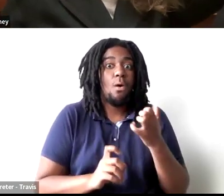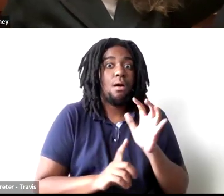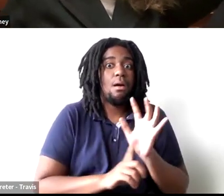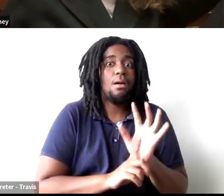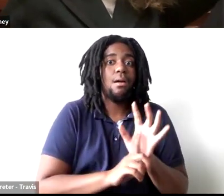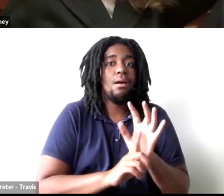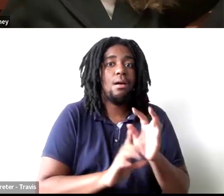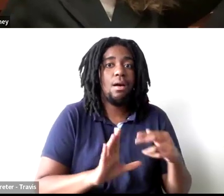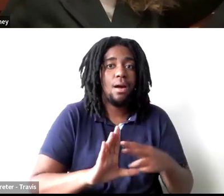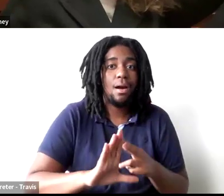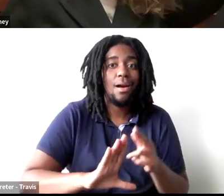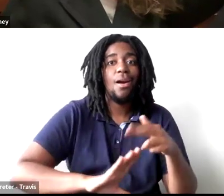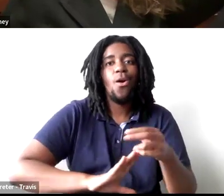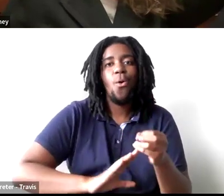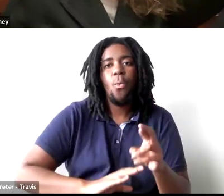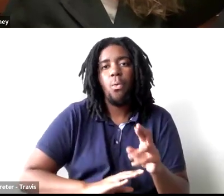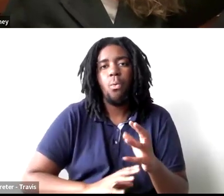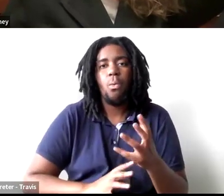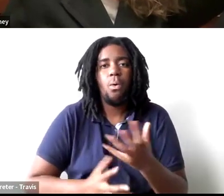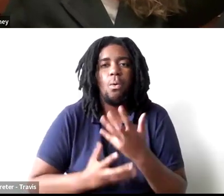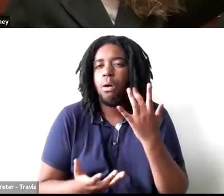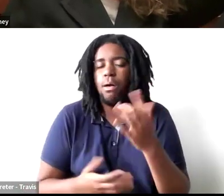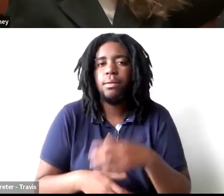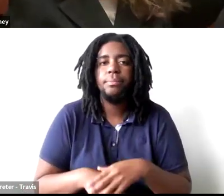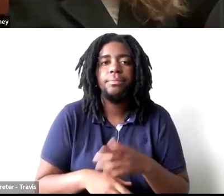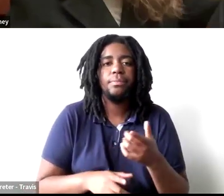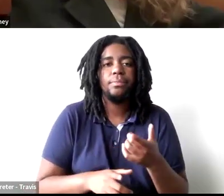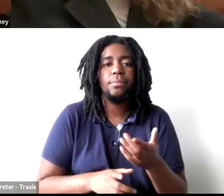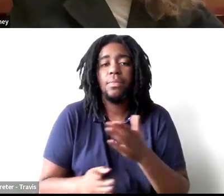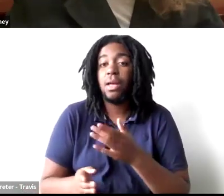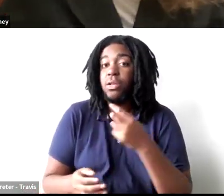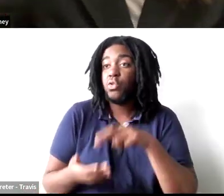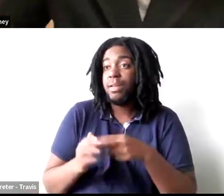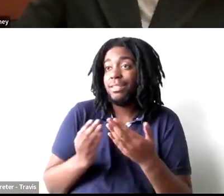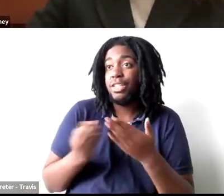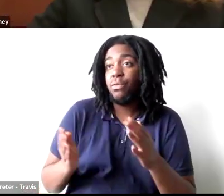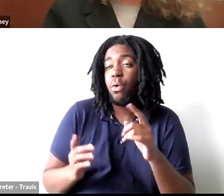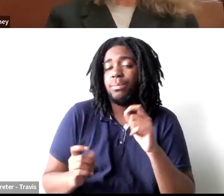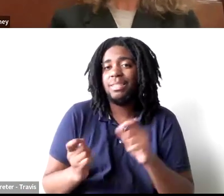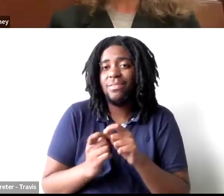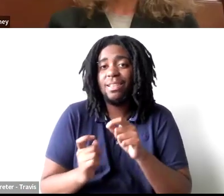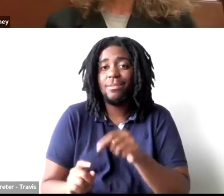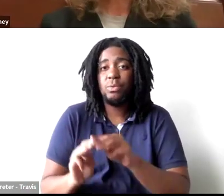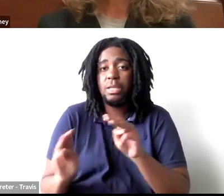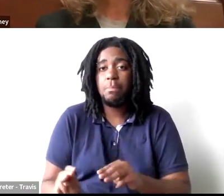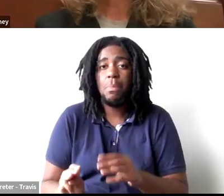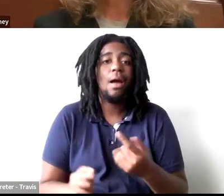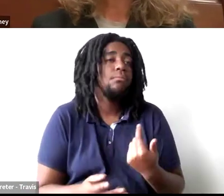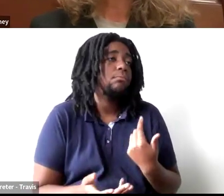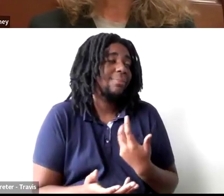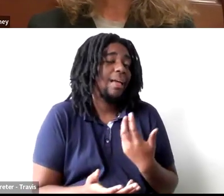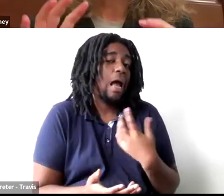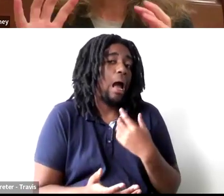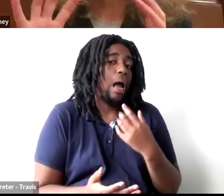at the Peale Museum? Oh, I guess both. Well, if you want to just talk